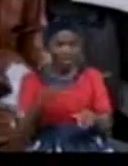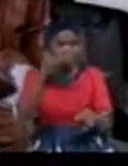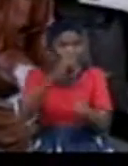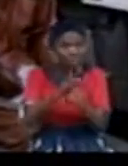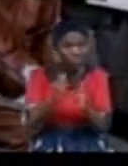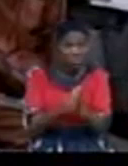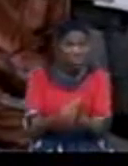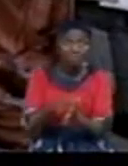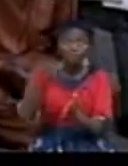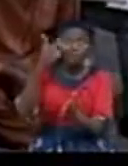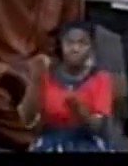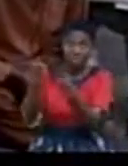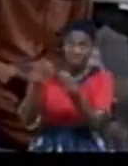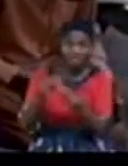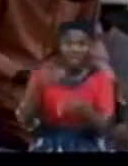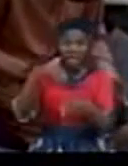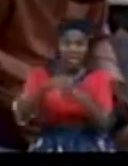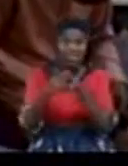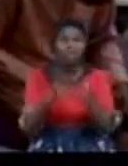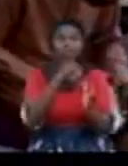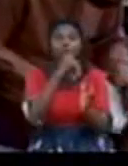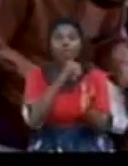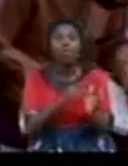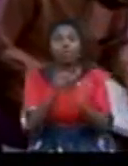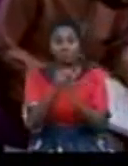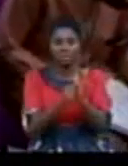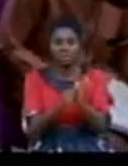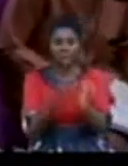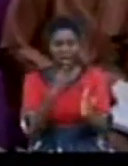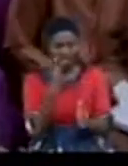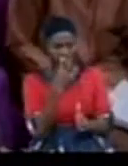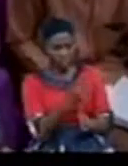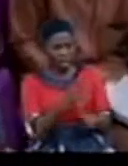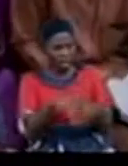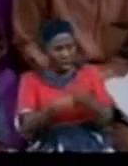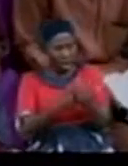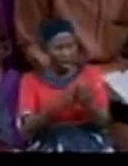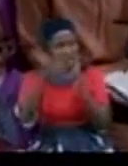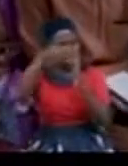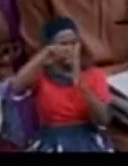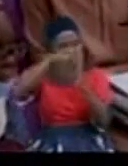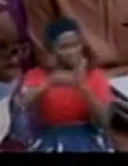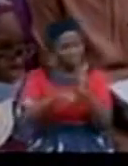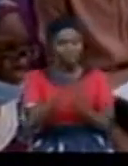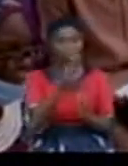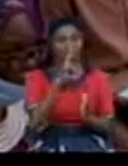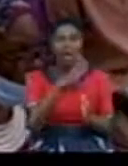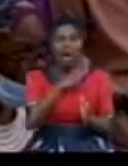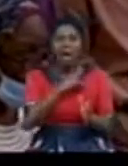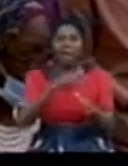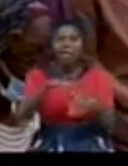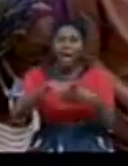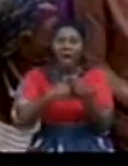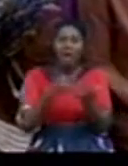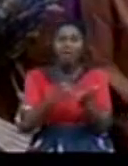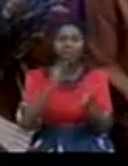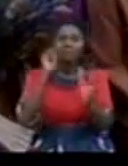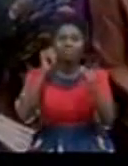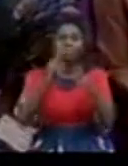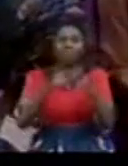Testament and see how deep they are and see how impossible for man to have